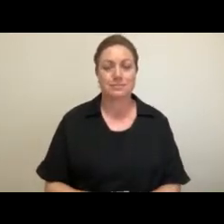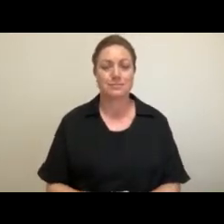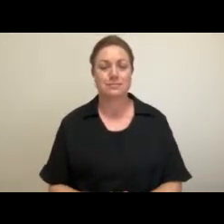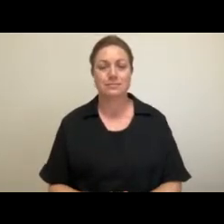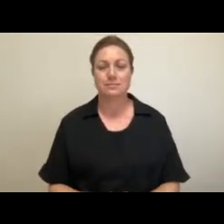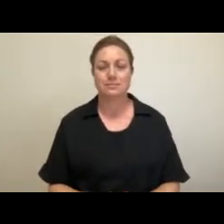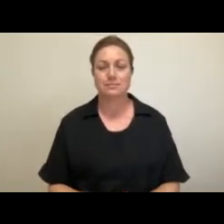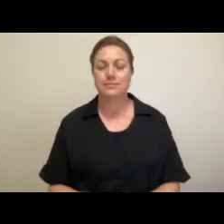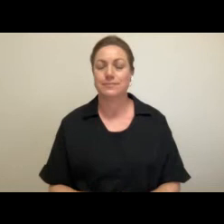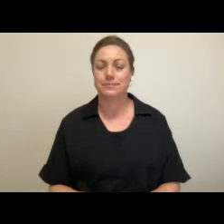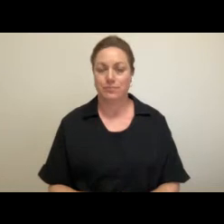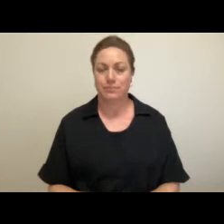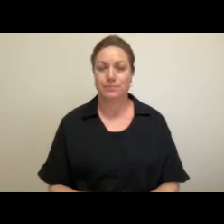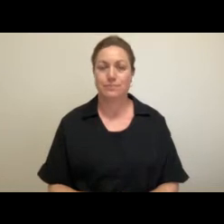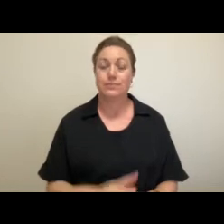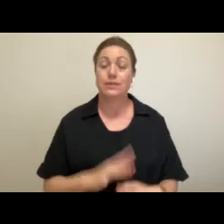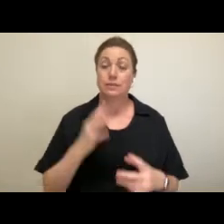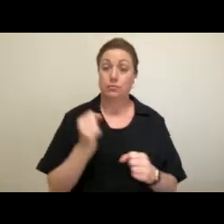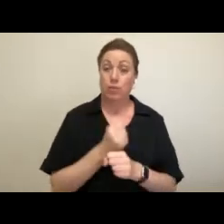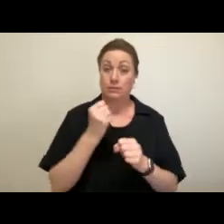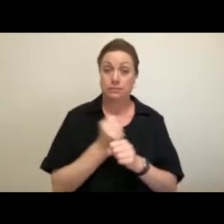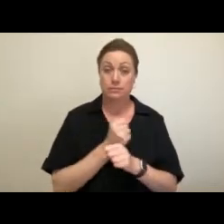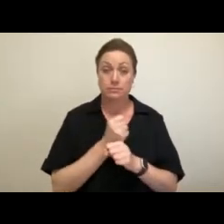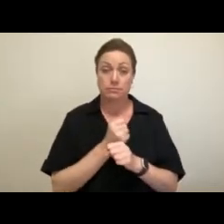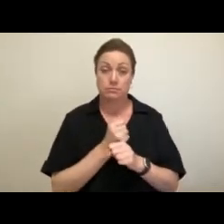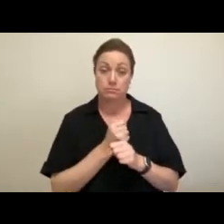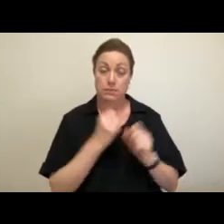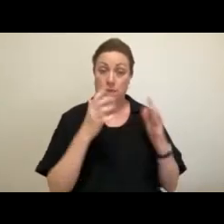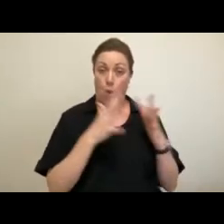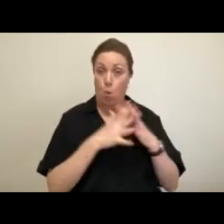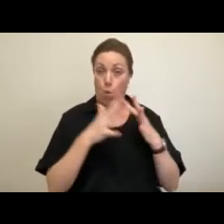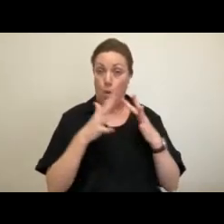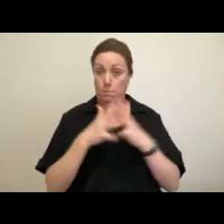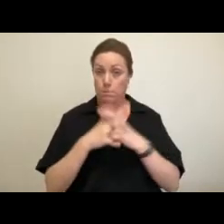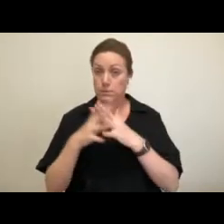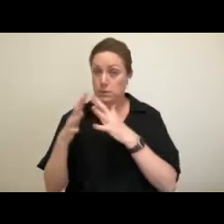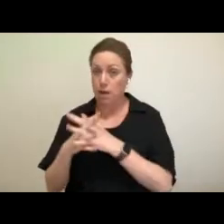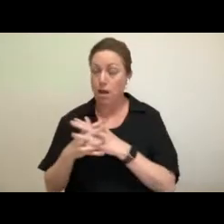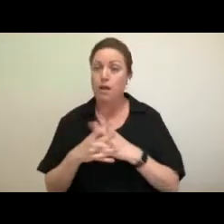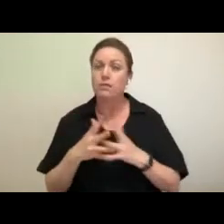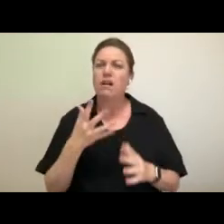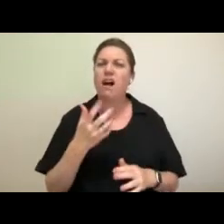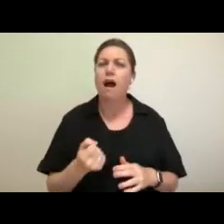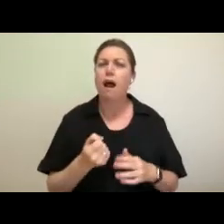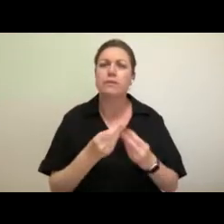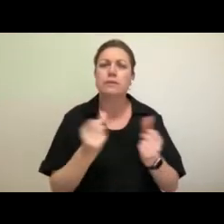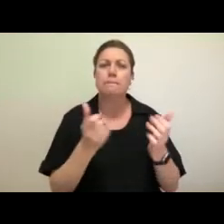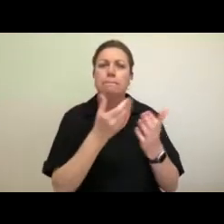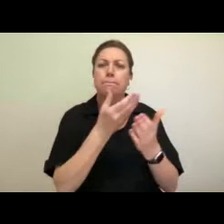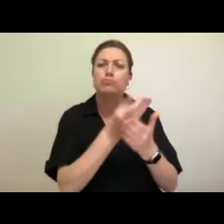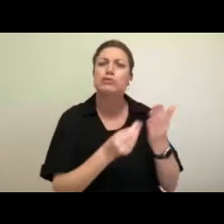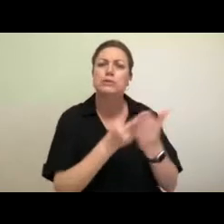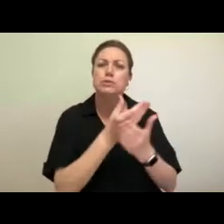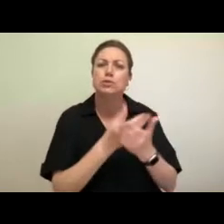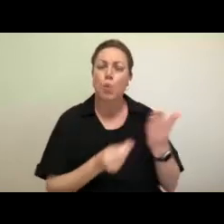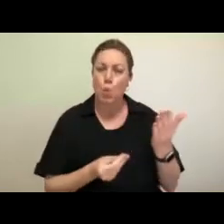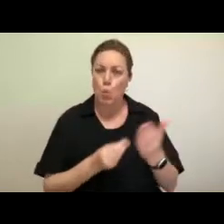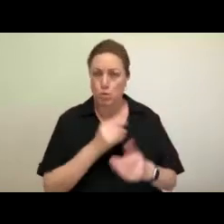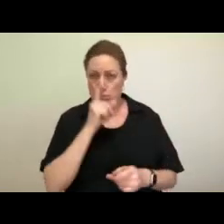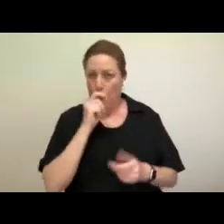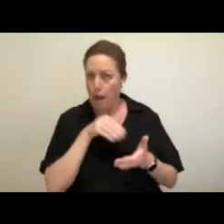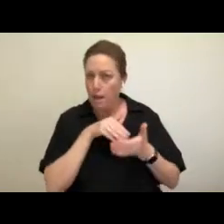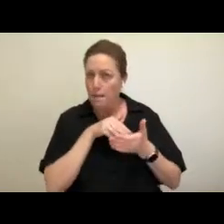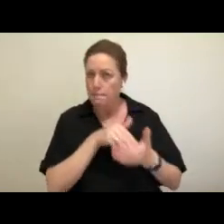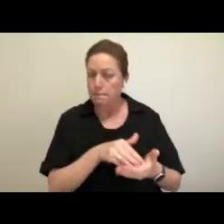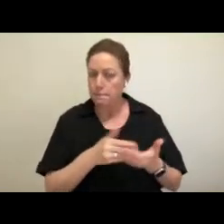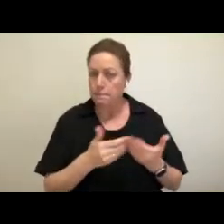So on the Create website, there is a number of resources that can help you